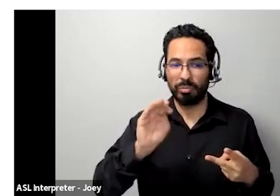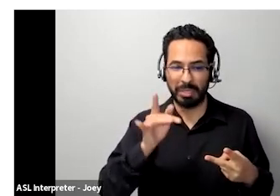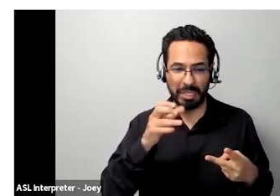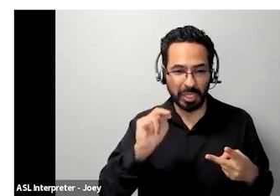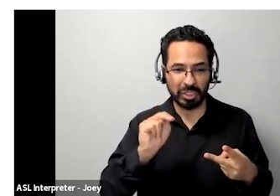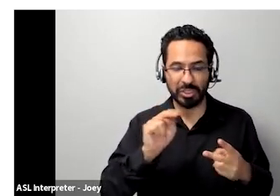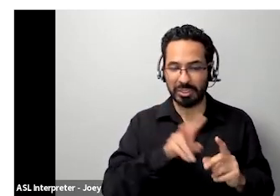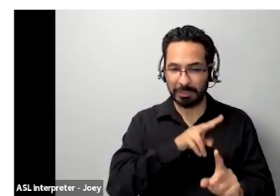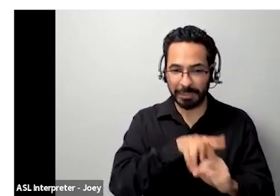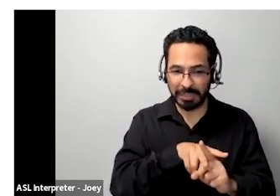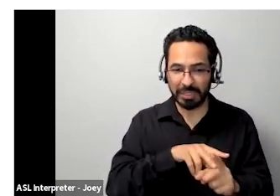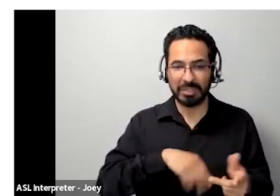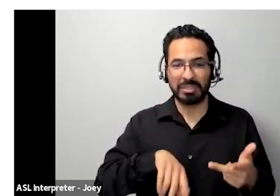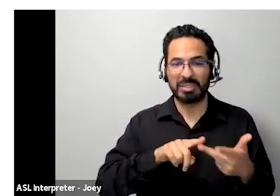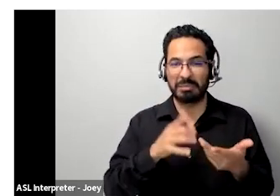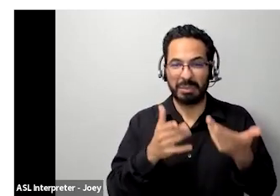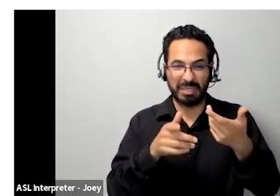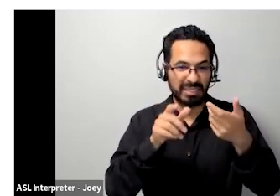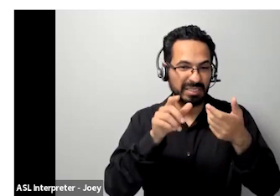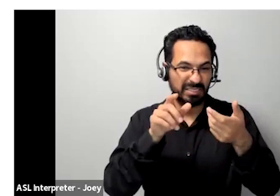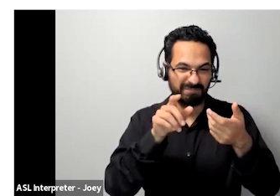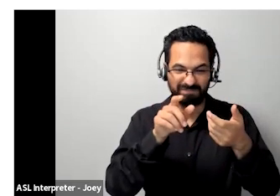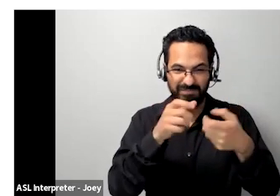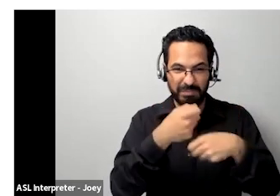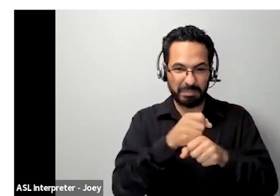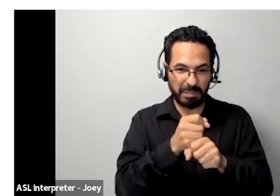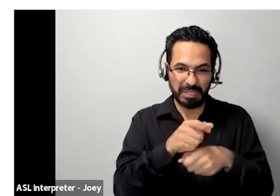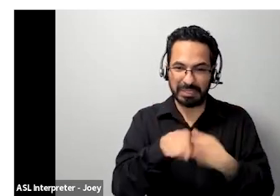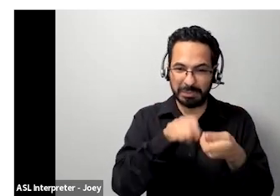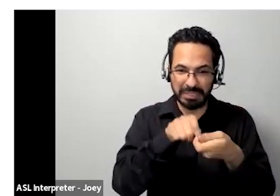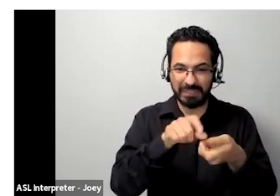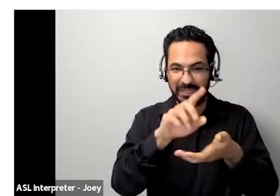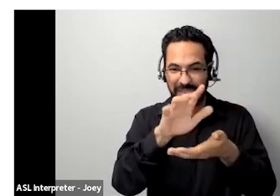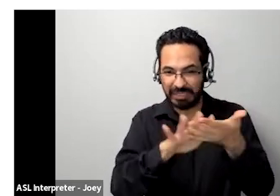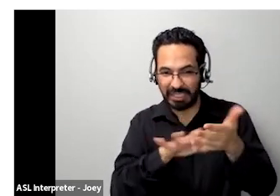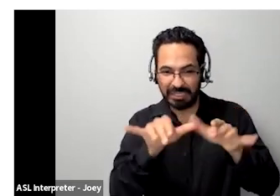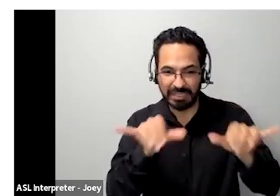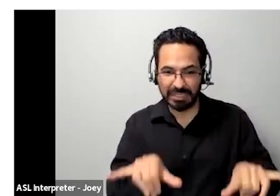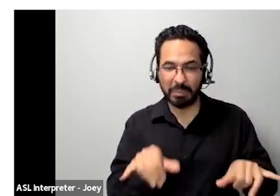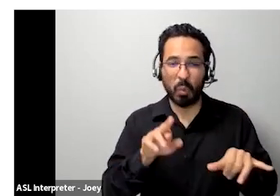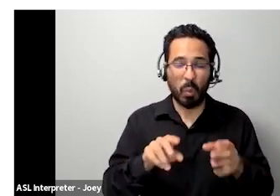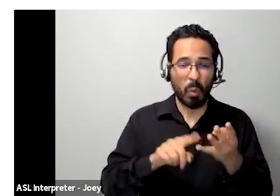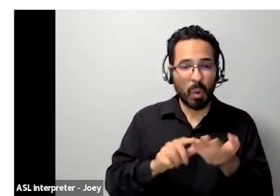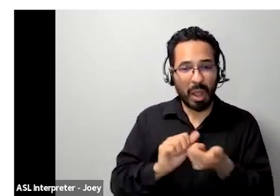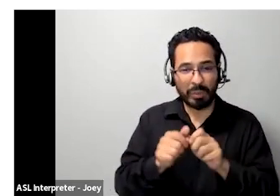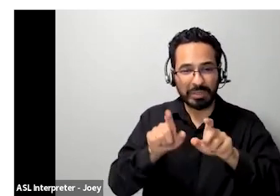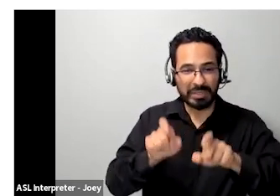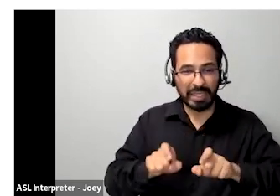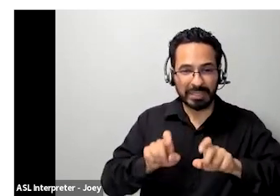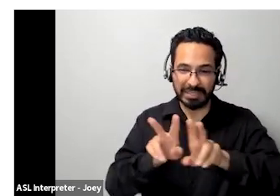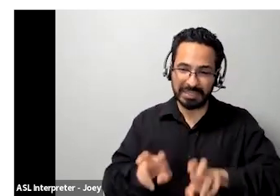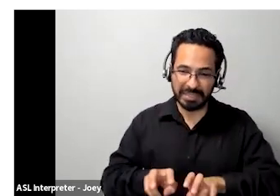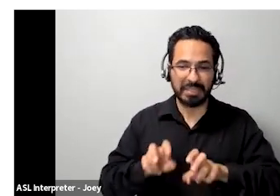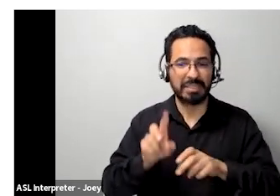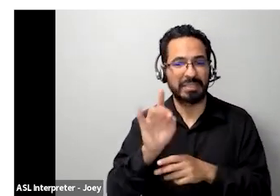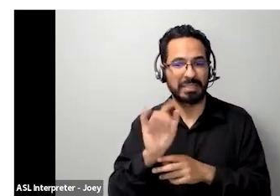Maybe it's really detailing design systems, and how are you going to test and assess your digital assets. So